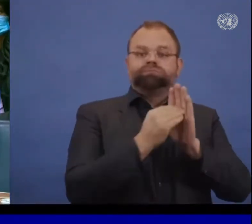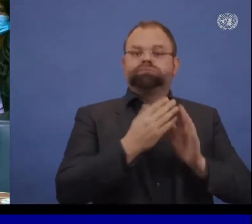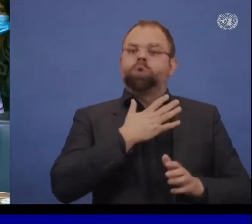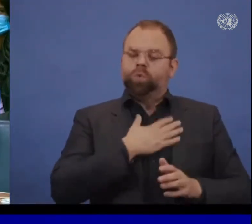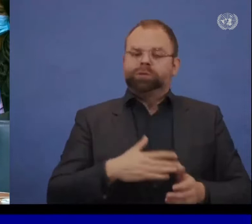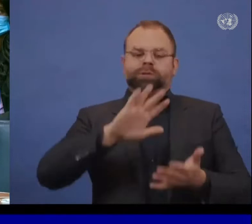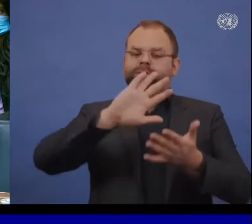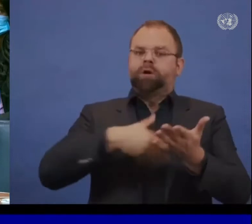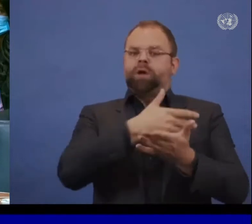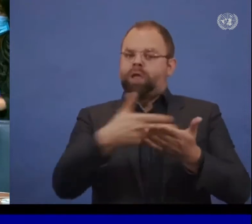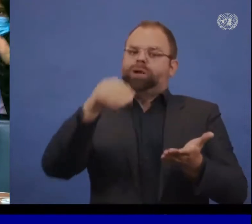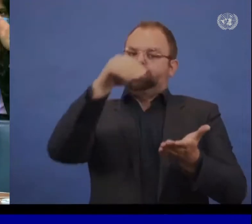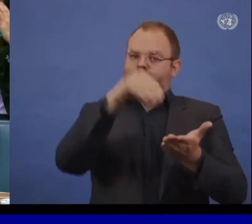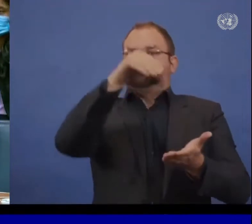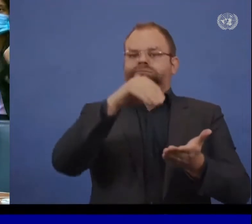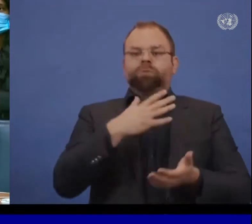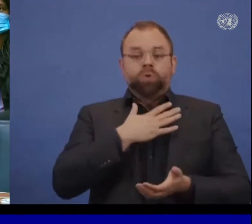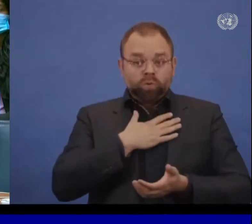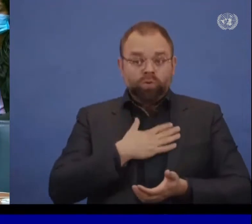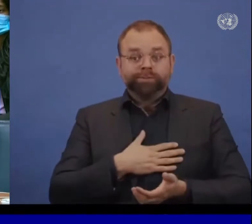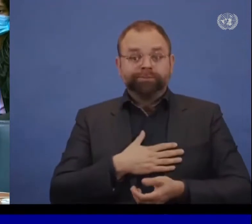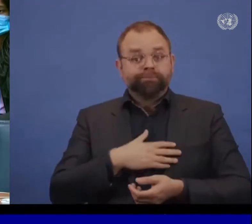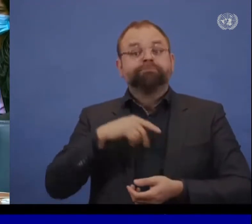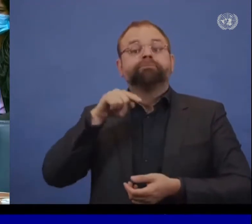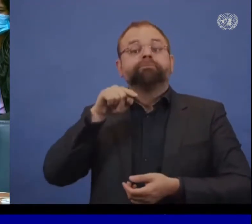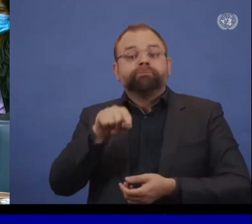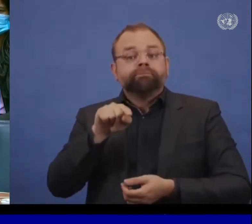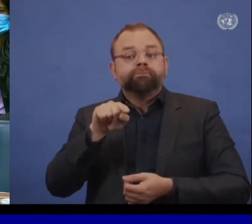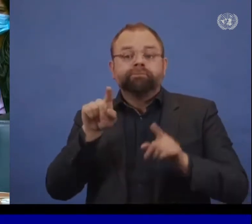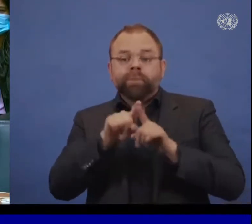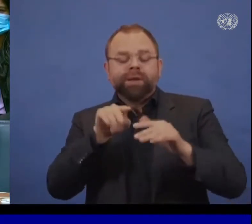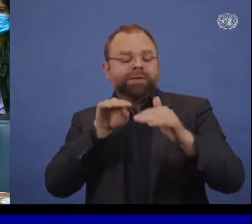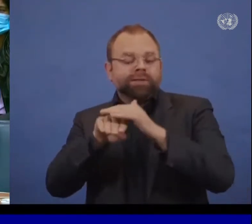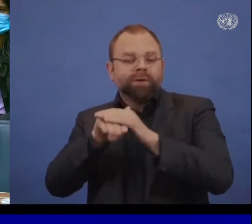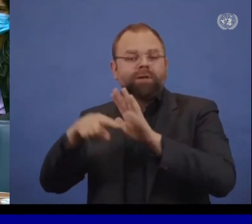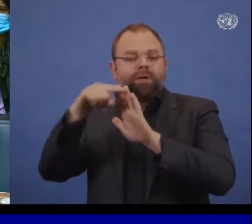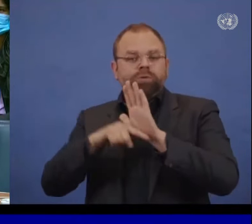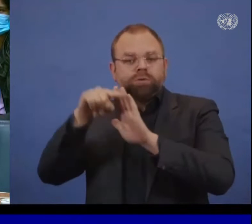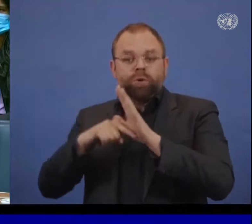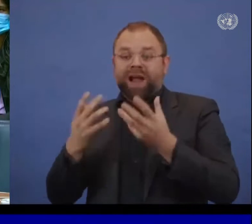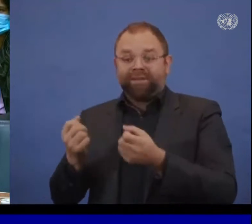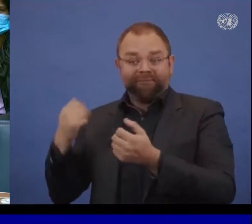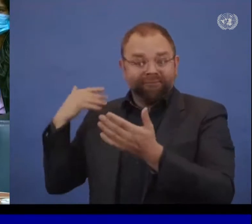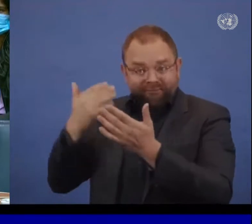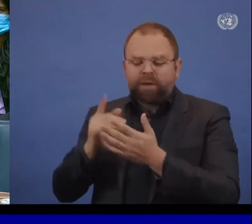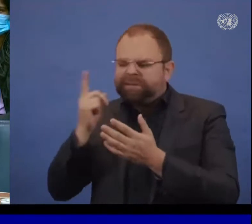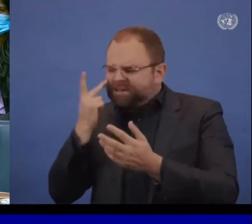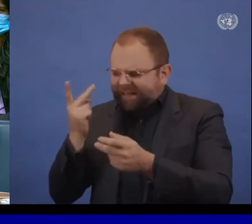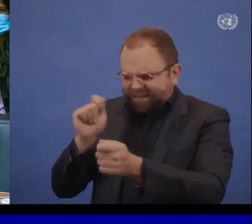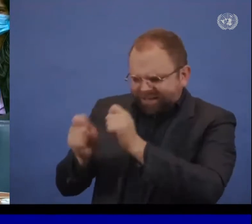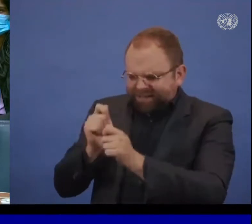of a statement made by disability rights advocate Helen Keller, when she said, quote, "The marvelous richness of